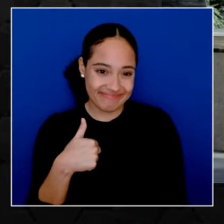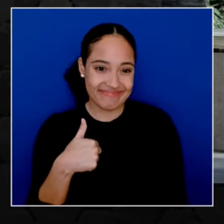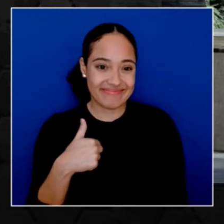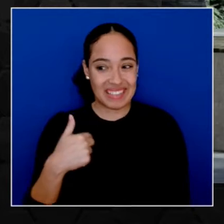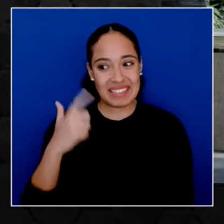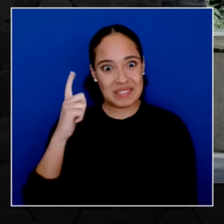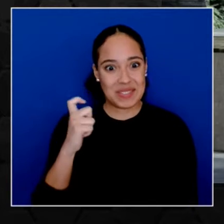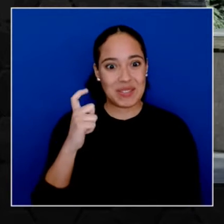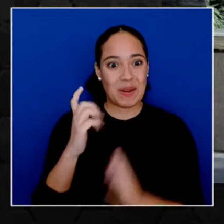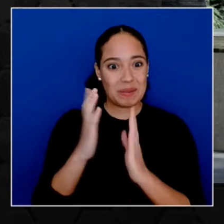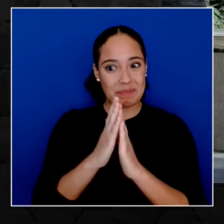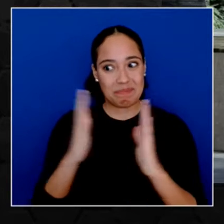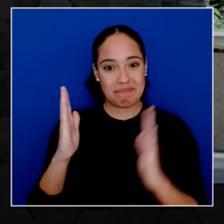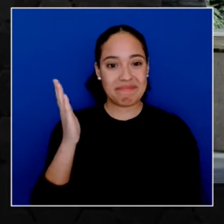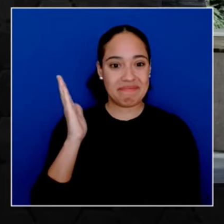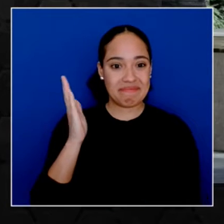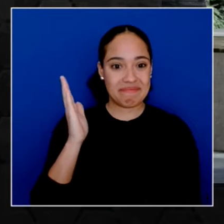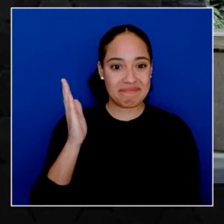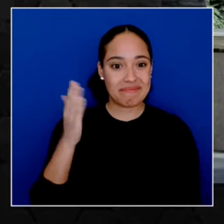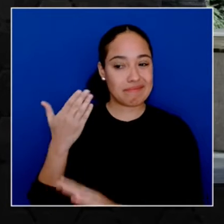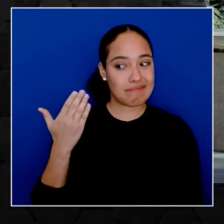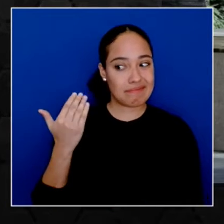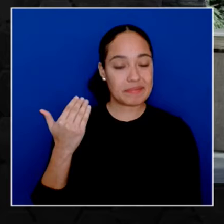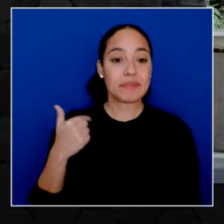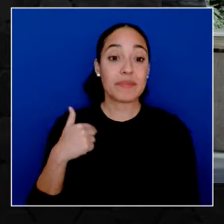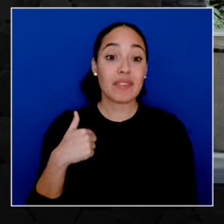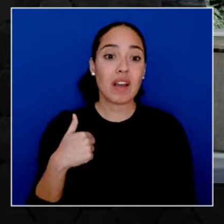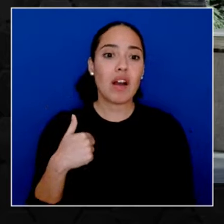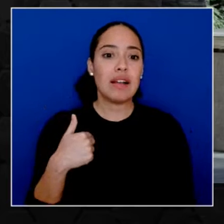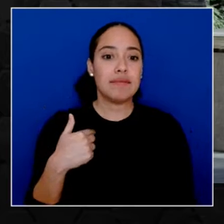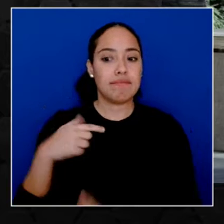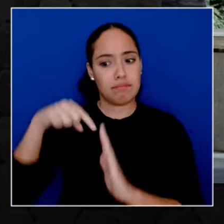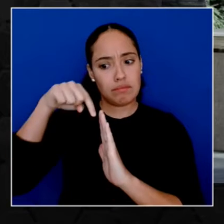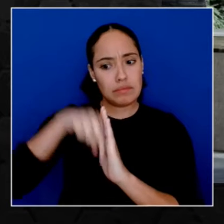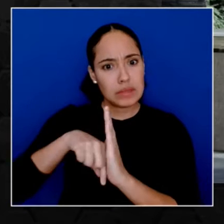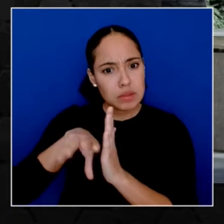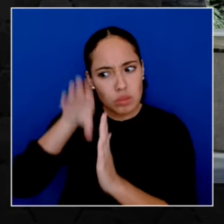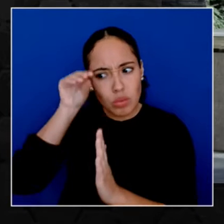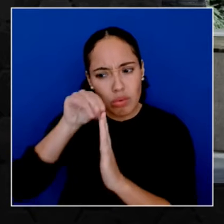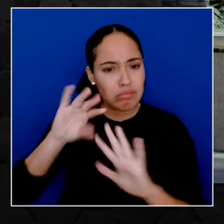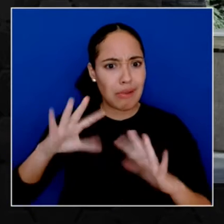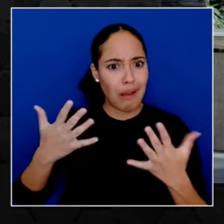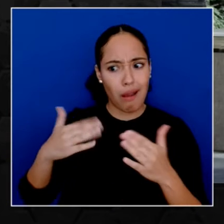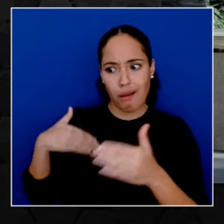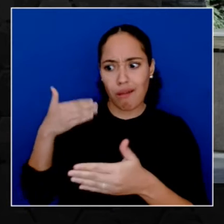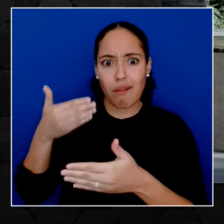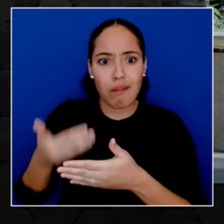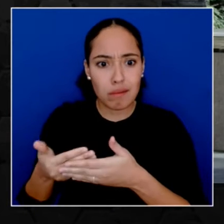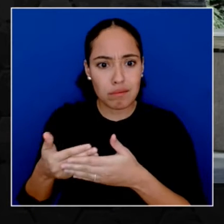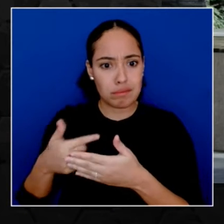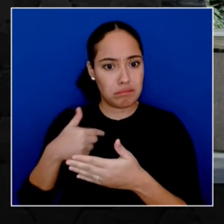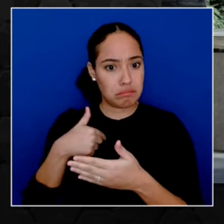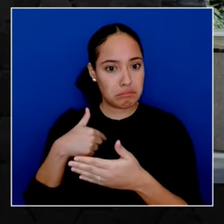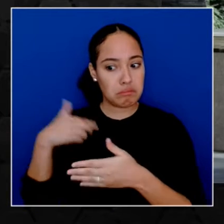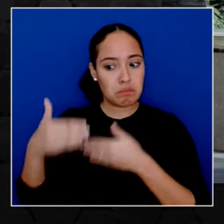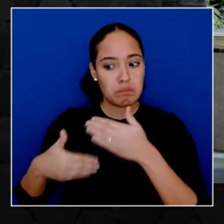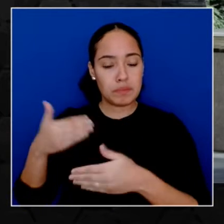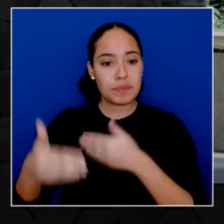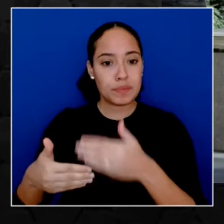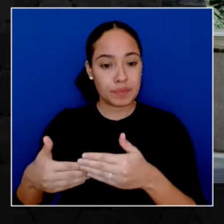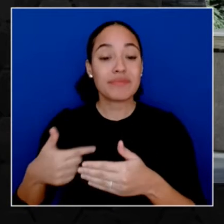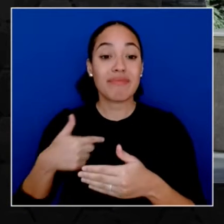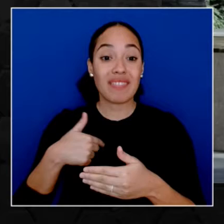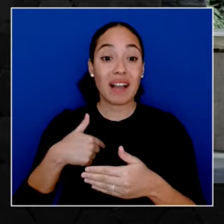how I came to deep learning is that I would first like to thank Microsoft Learn Student Ambassador community. It was because of Microsoft Learn Student Ambassador